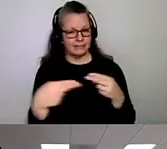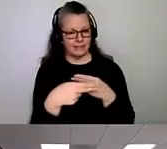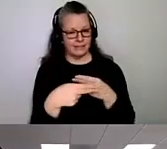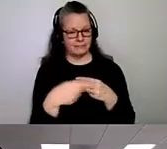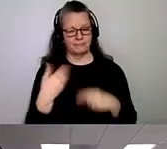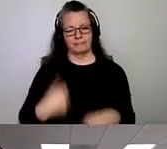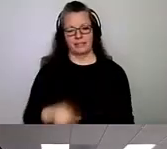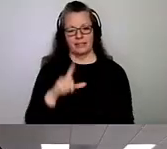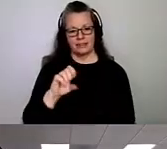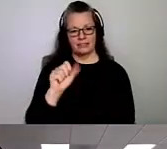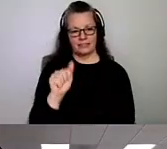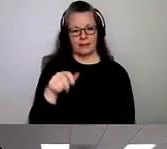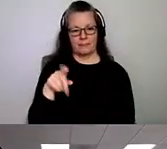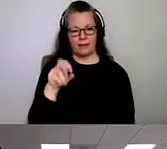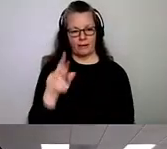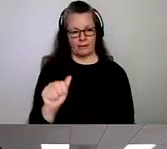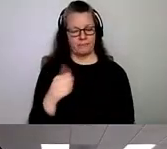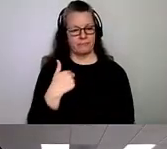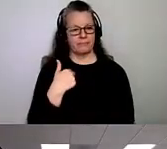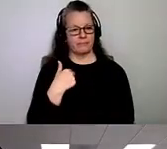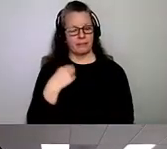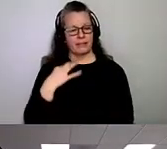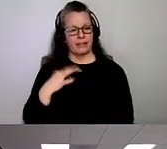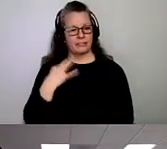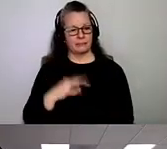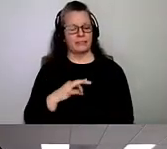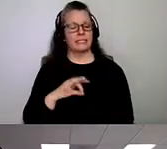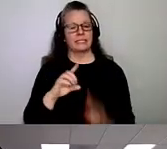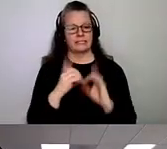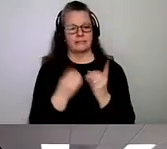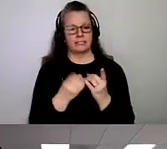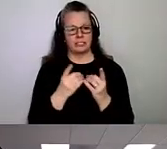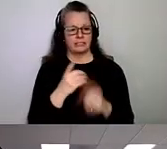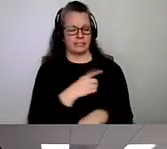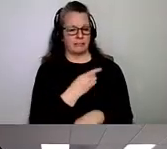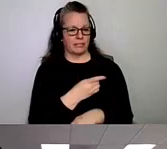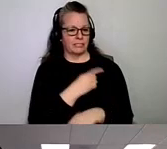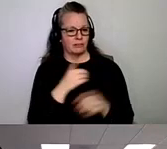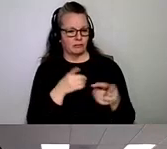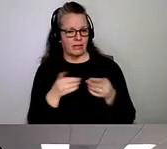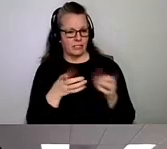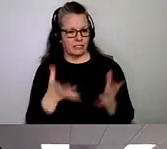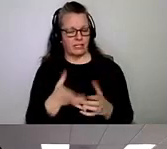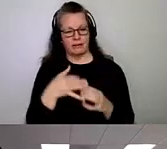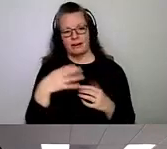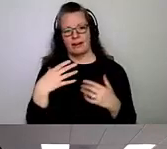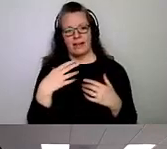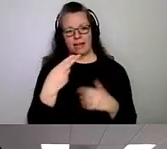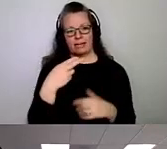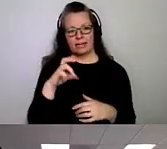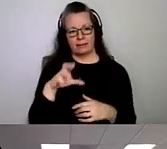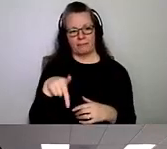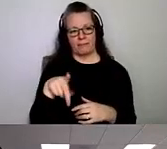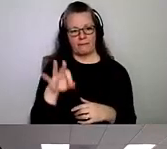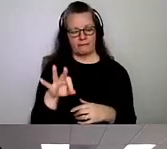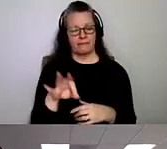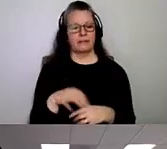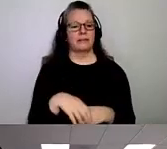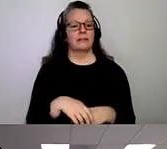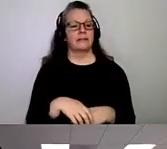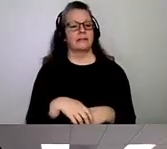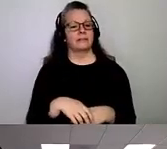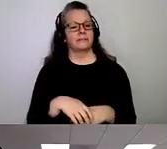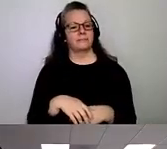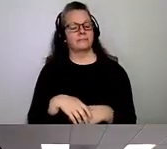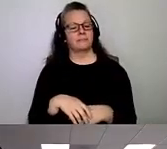Lisa Para, and I am the Eligibility Division Deputy Director here at the Department of Healthcare Policy and Financing. I touch briefly about